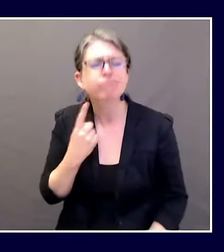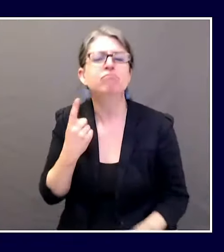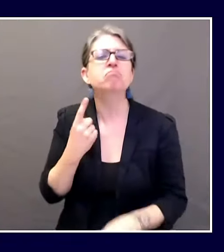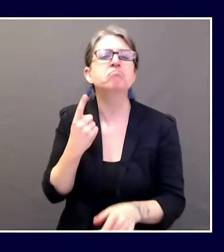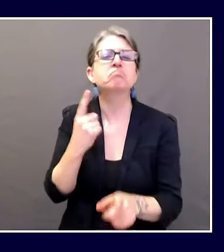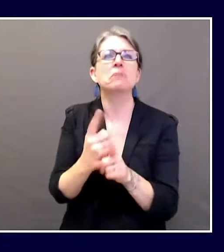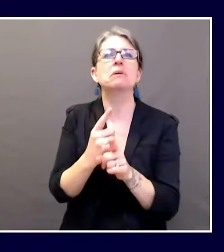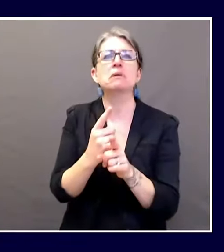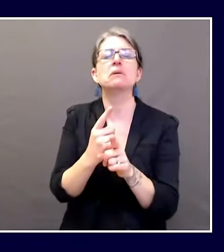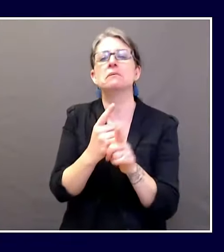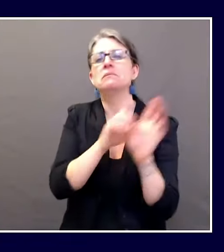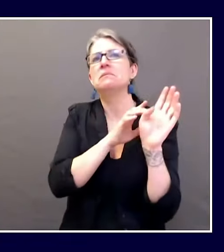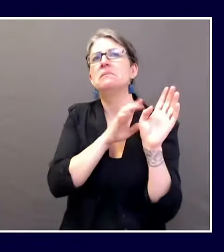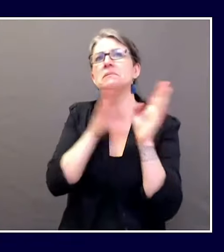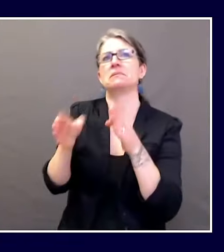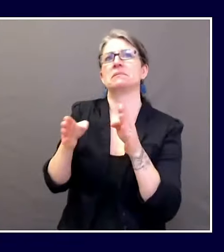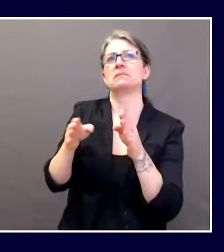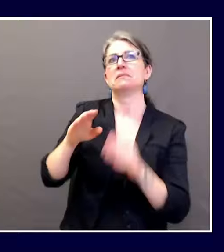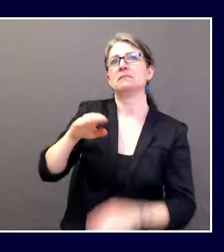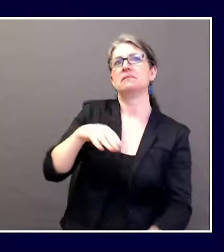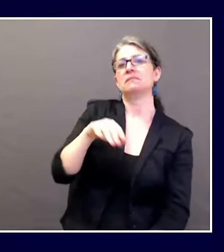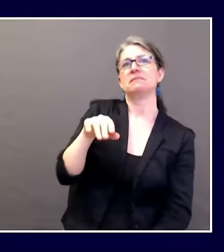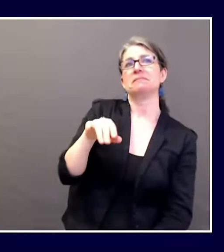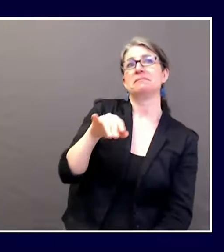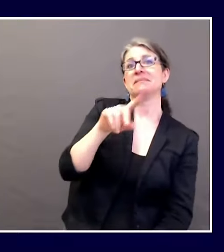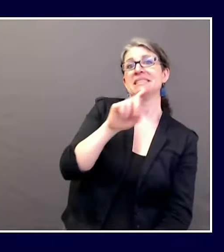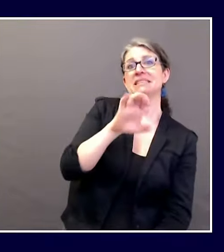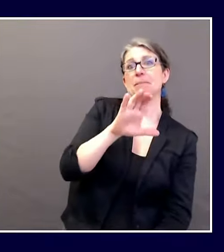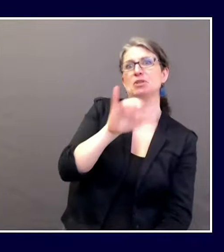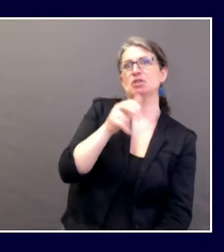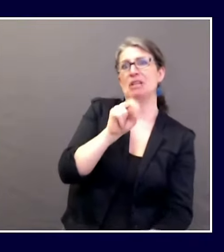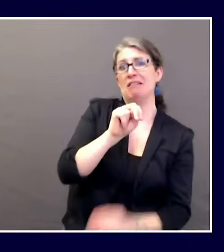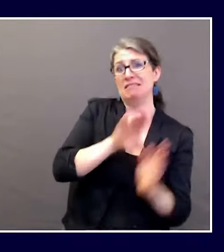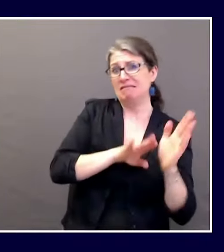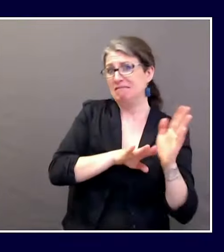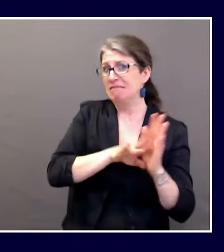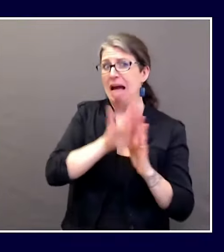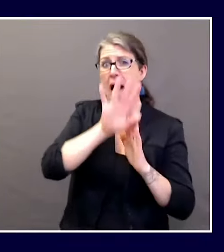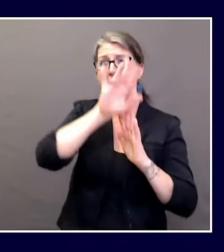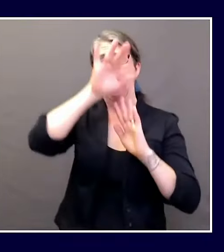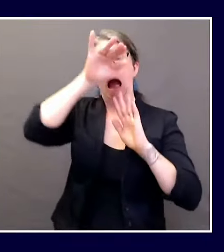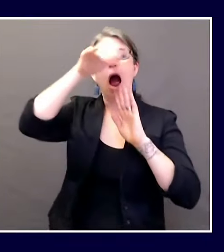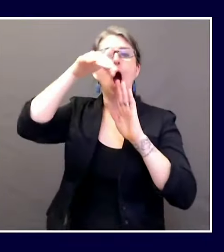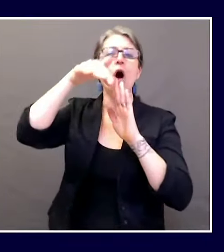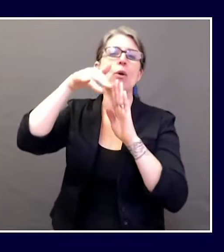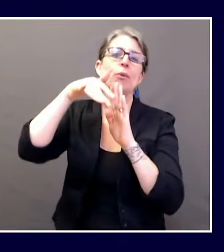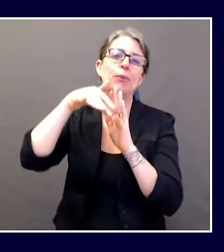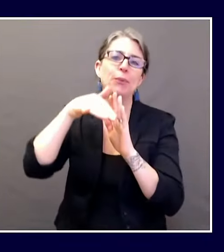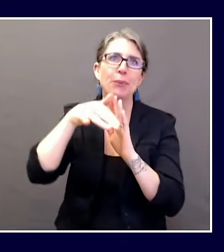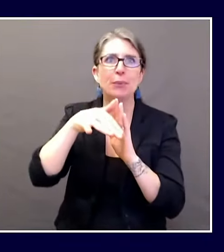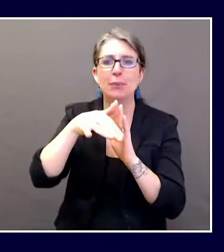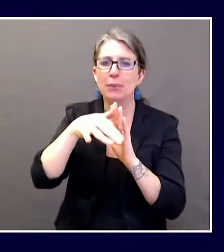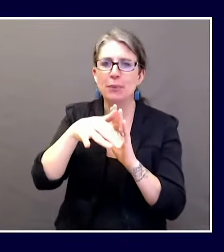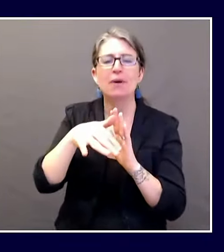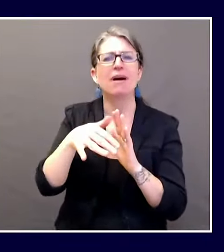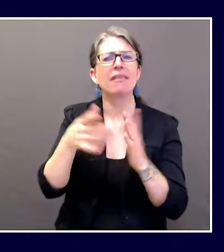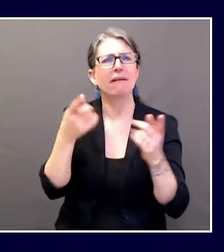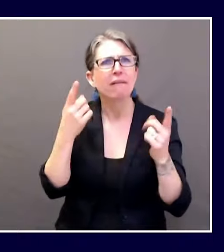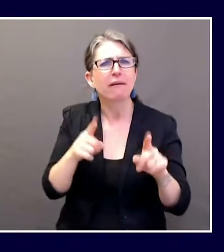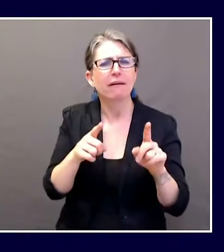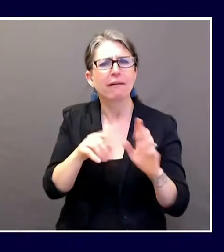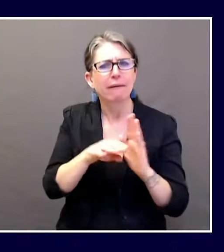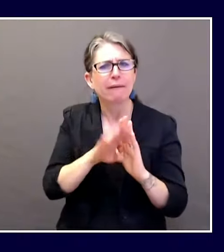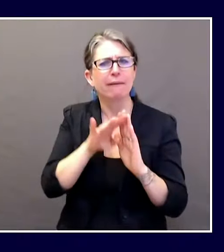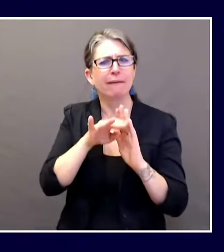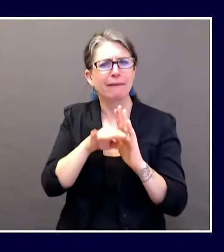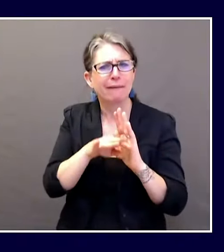has trended a bit upward. There are some concerns on the horizon around that. We're looking into different